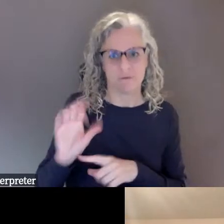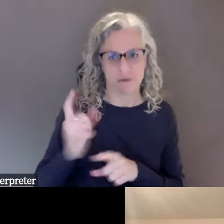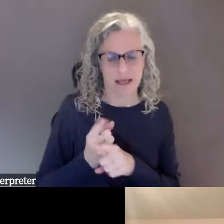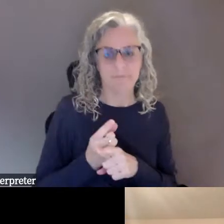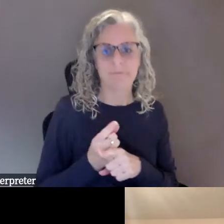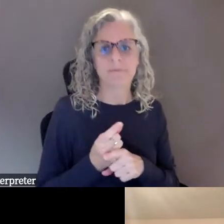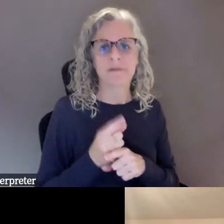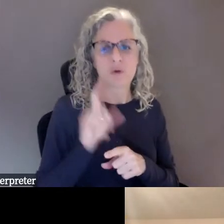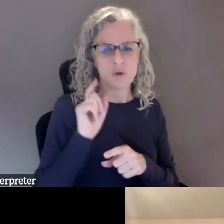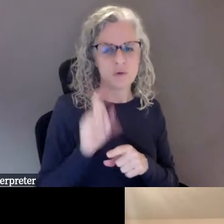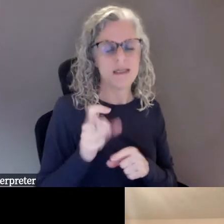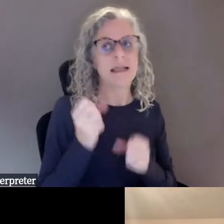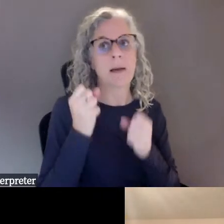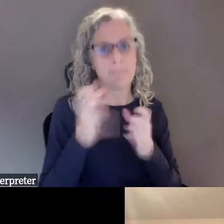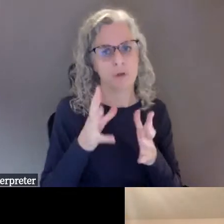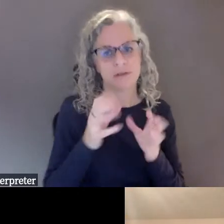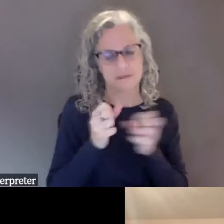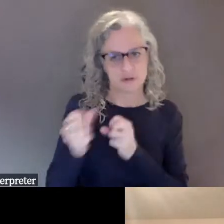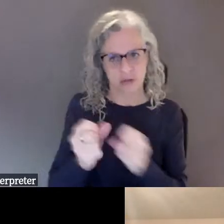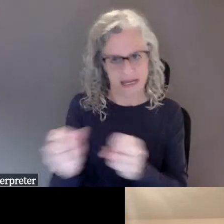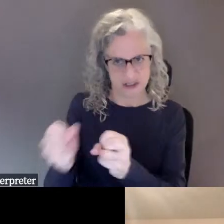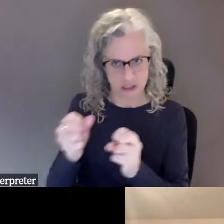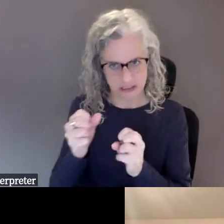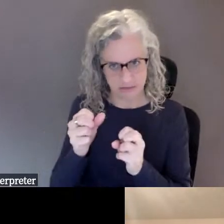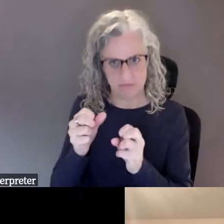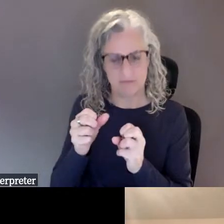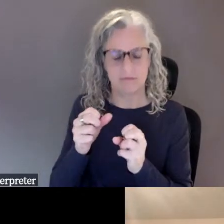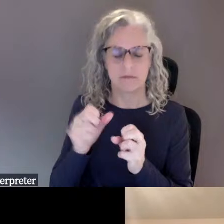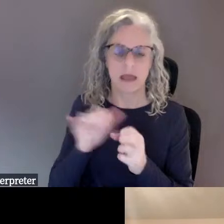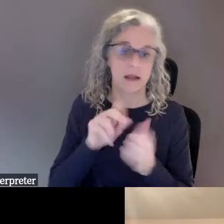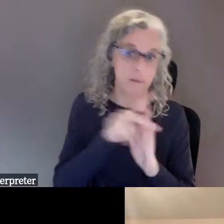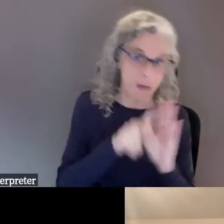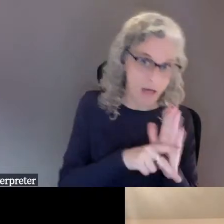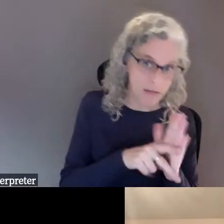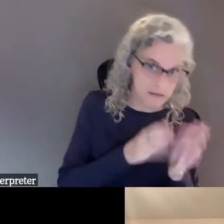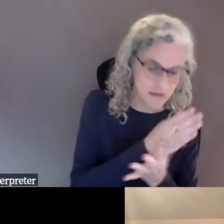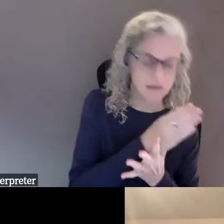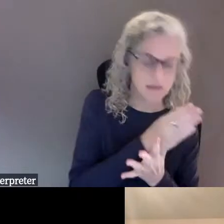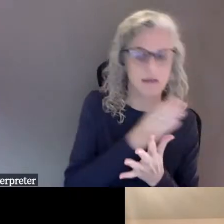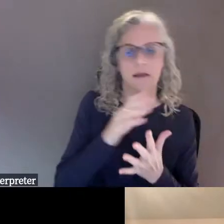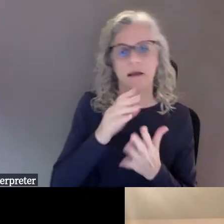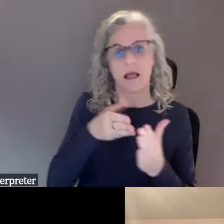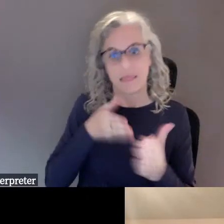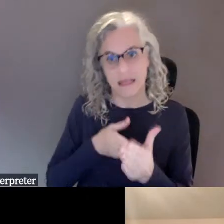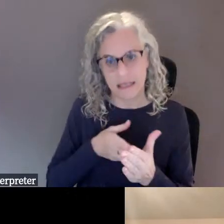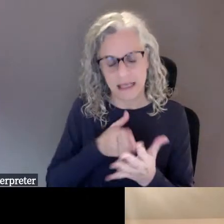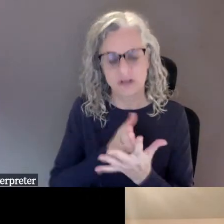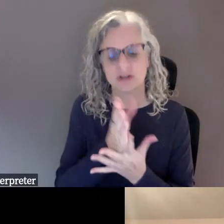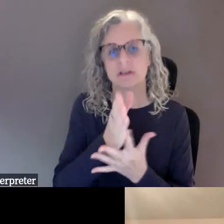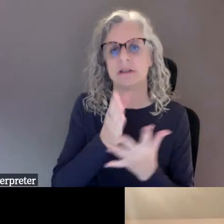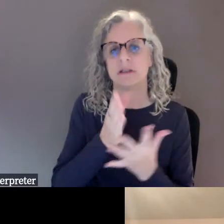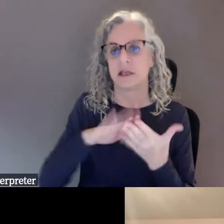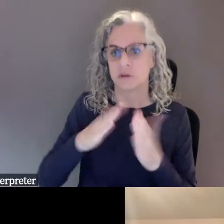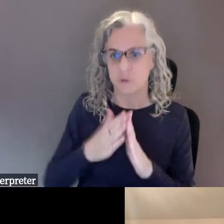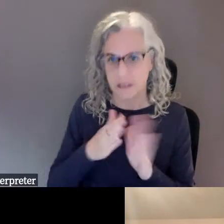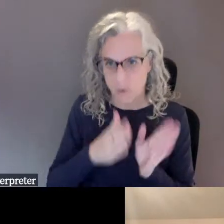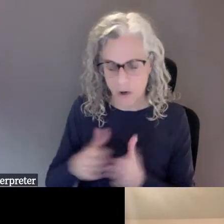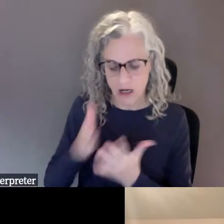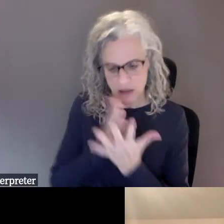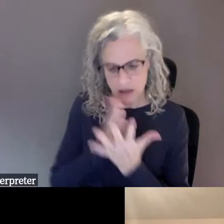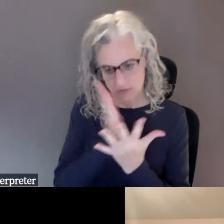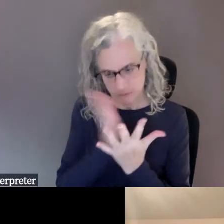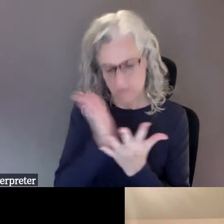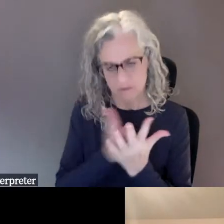multi-tactic campaign to be successful. And by that, I mean like policy, litigation, and community organizing all happening simultaneously to kind of make a